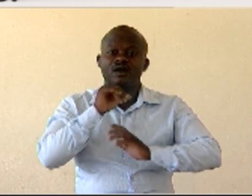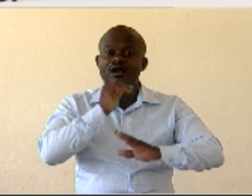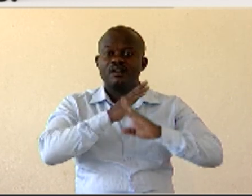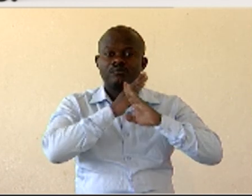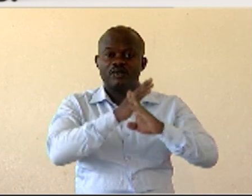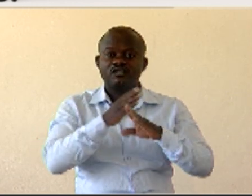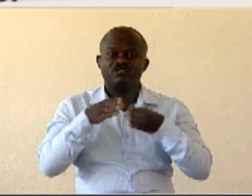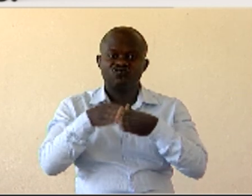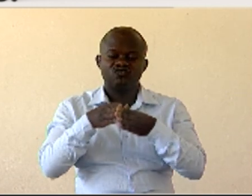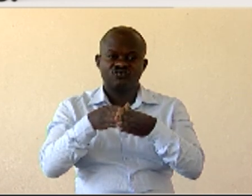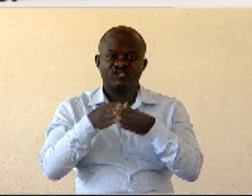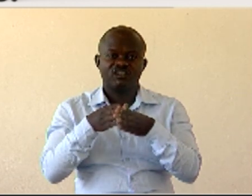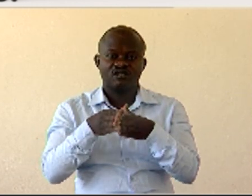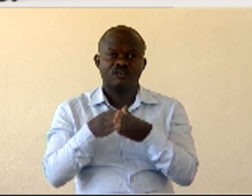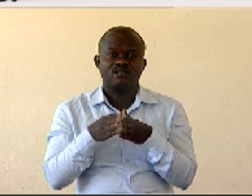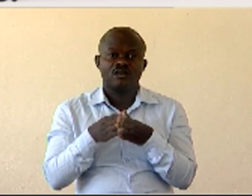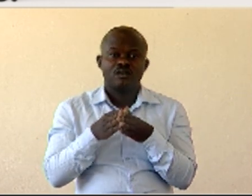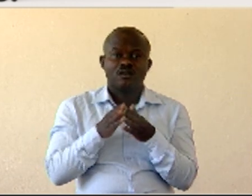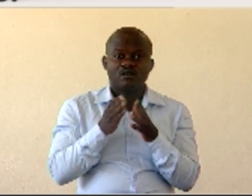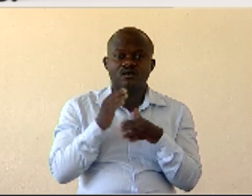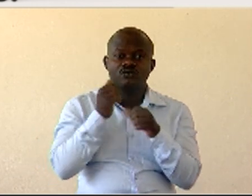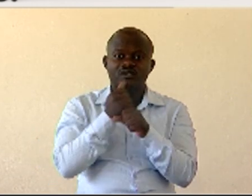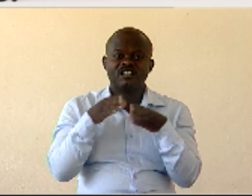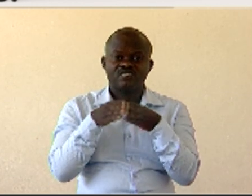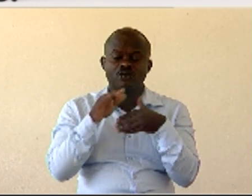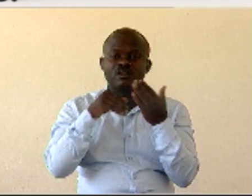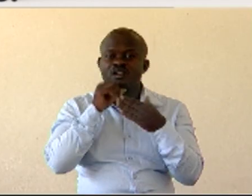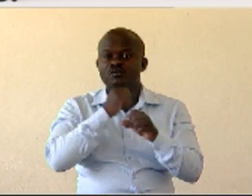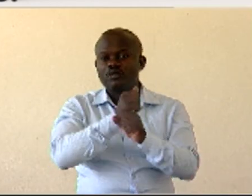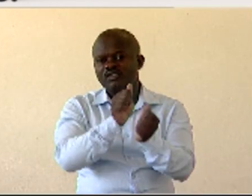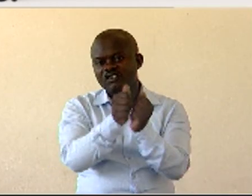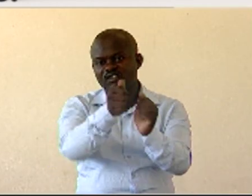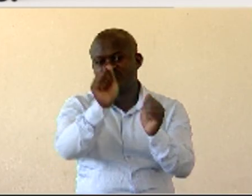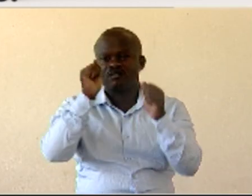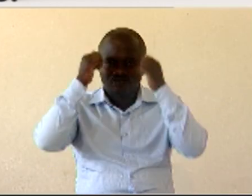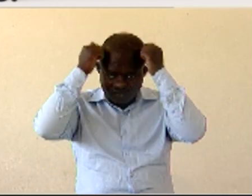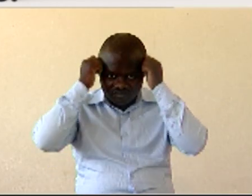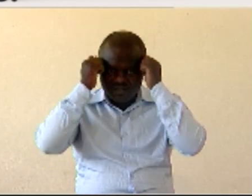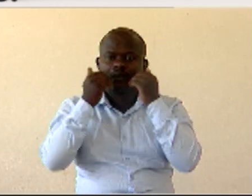sexual intercourse, praying sex without protecting yourself.